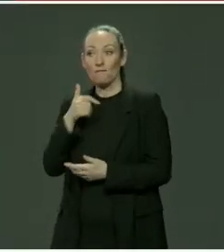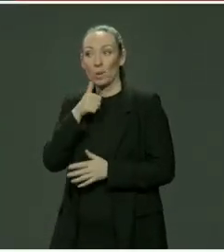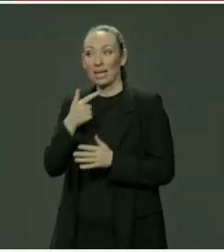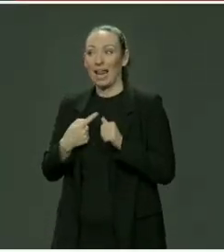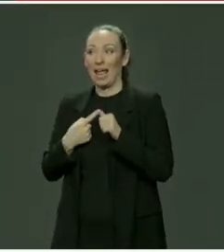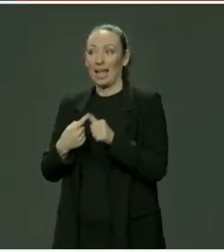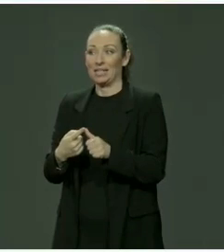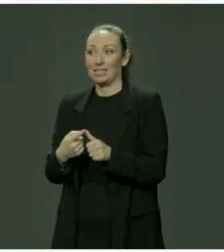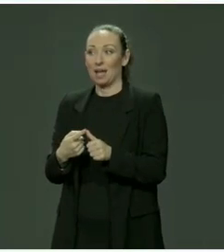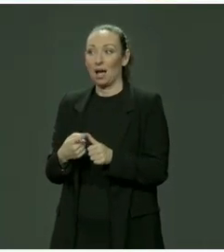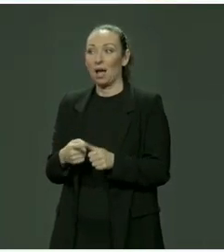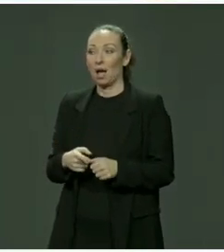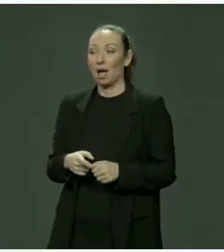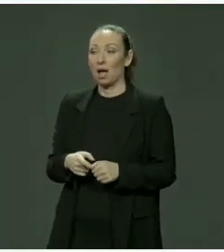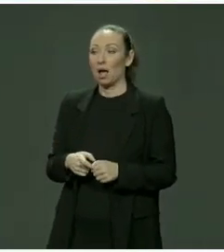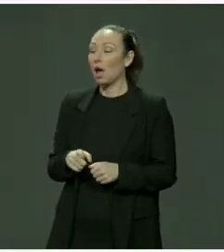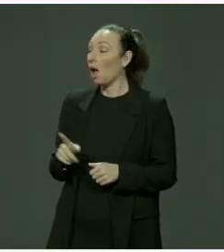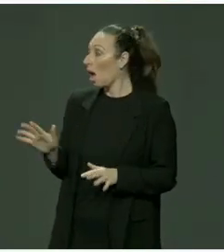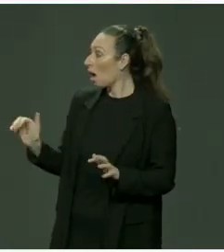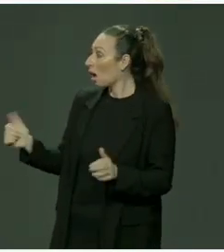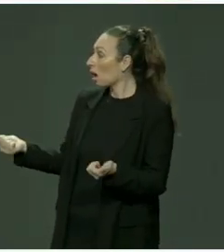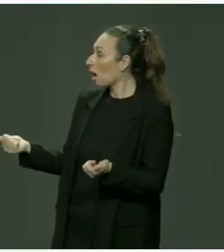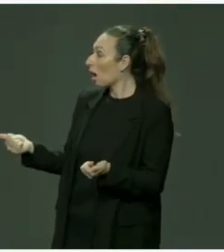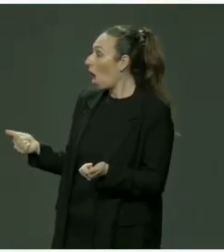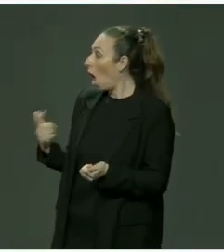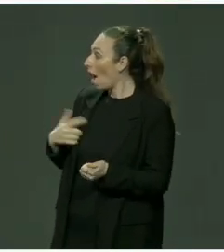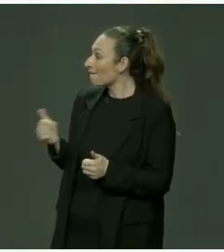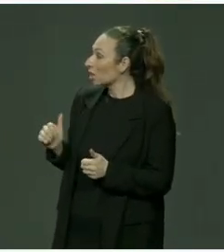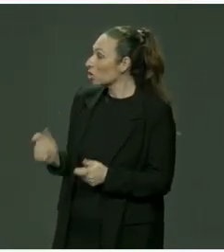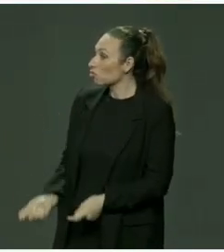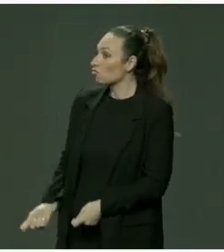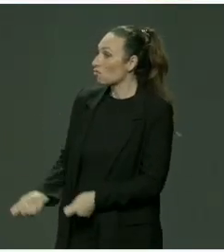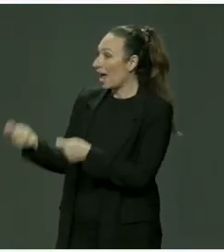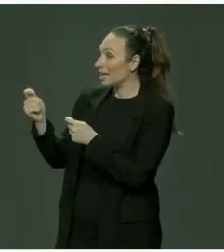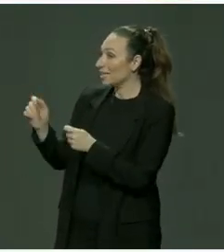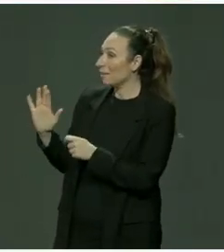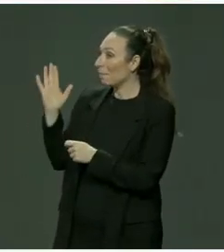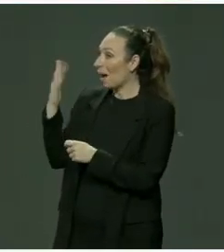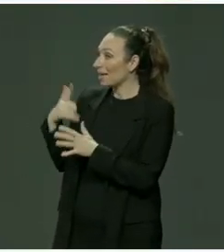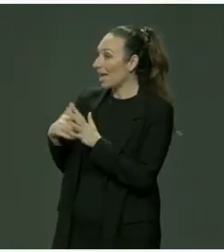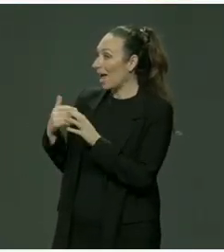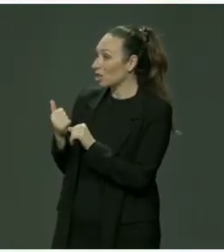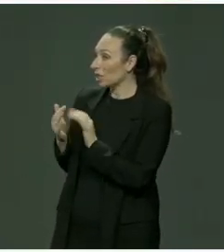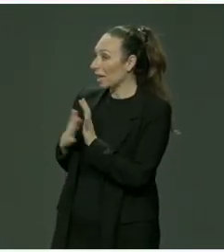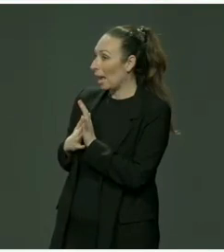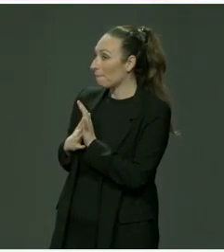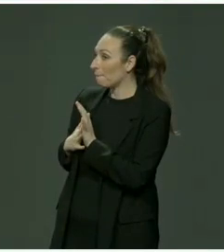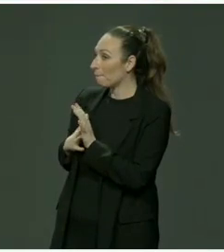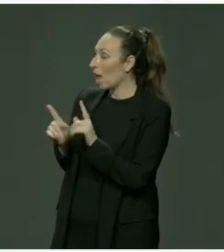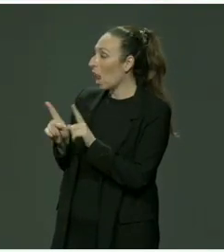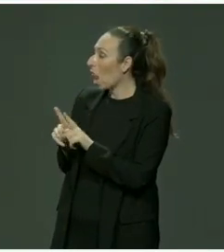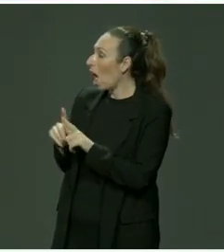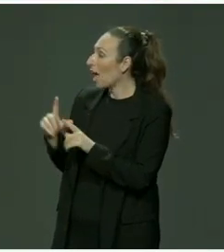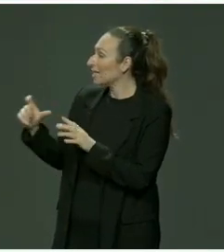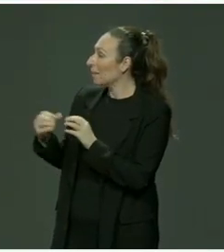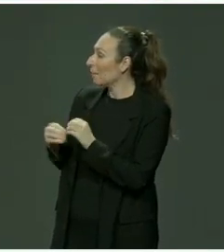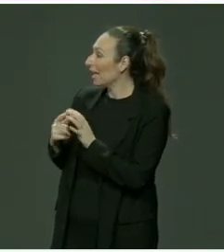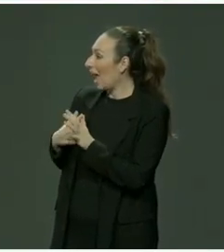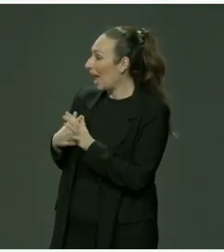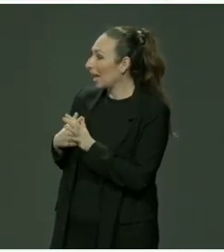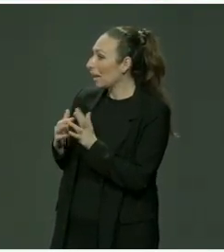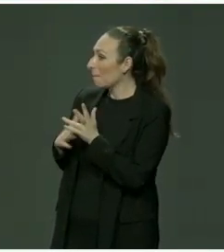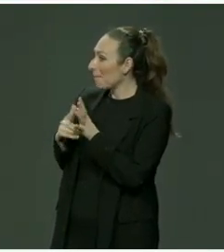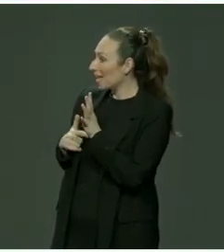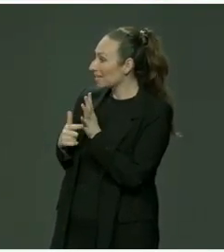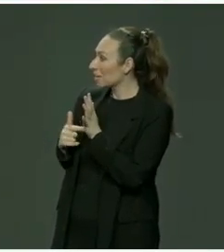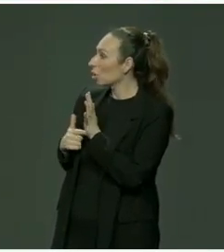I have raised it at various AGMs, and I usually get an answer. For example, at the CBA AGM, Matt Commons said very